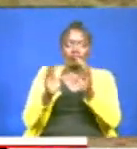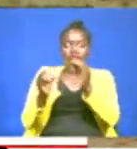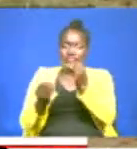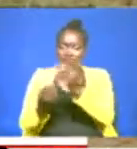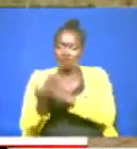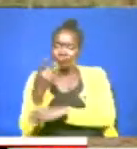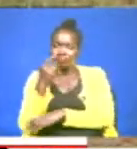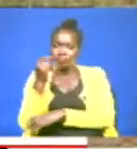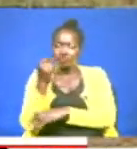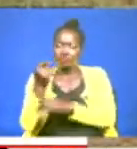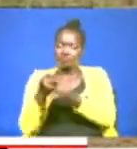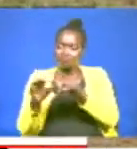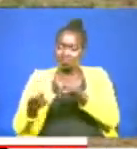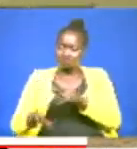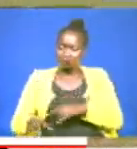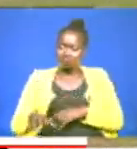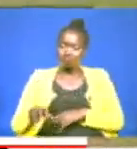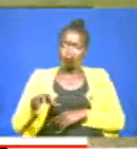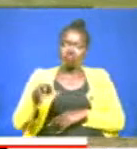grassroots.